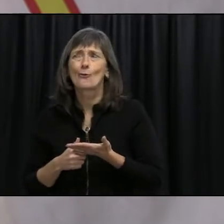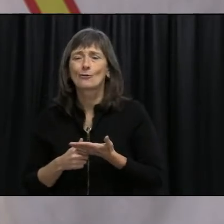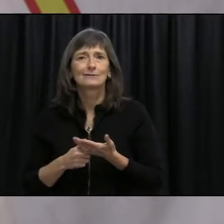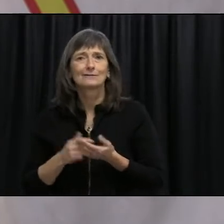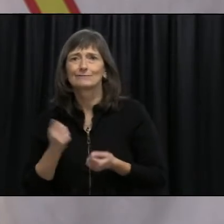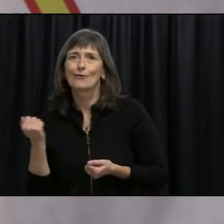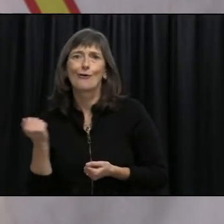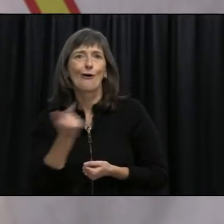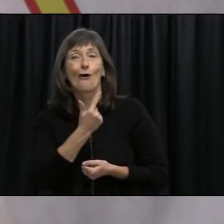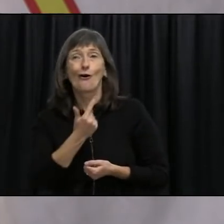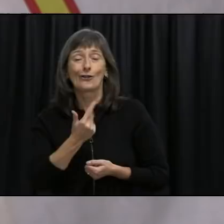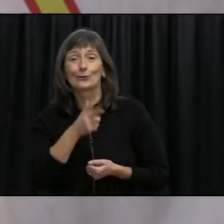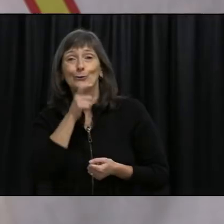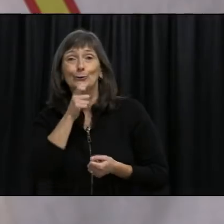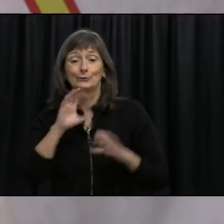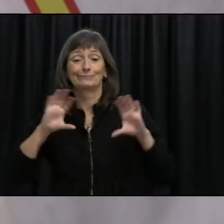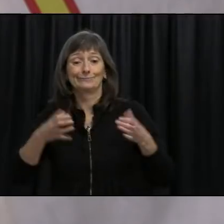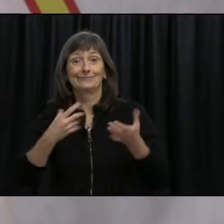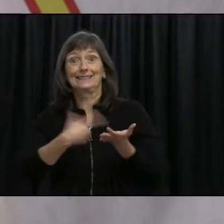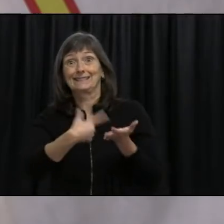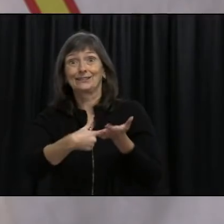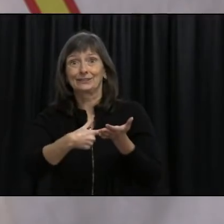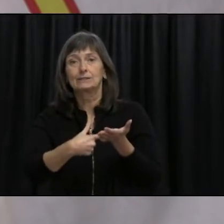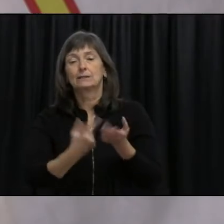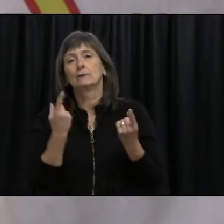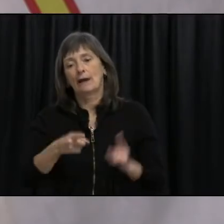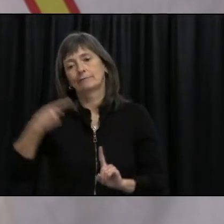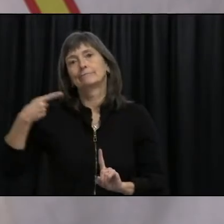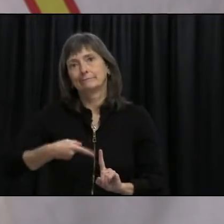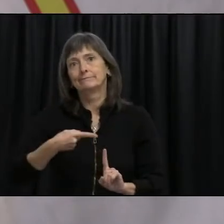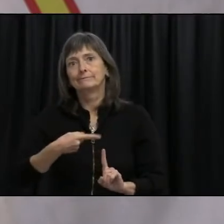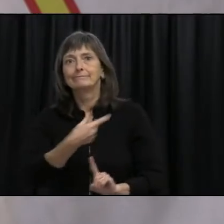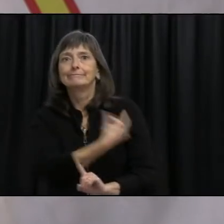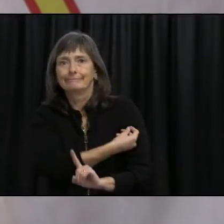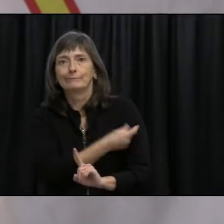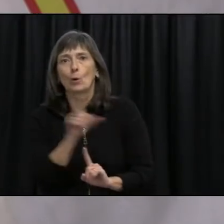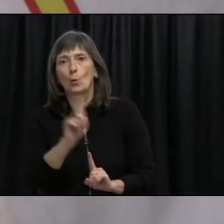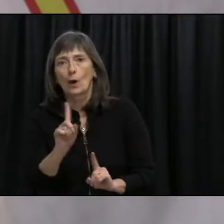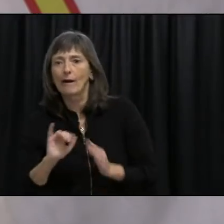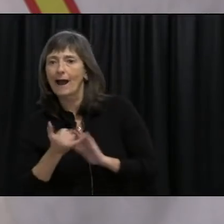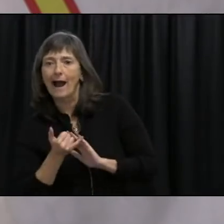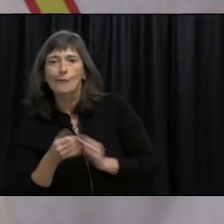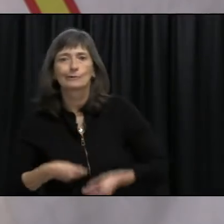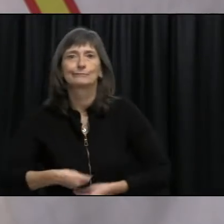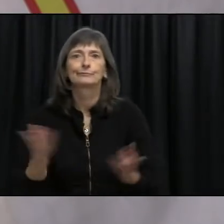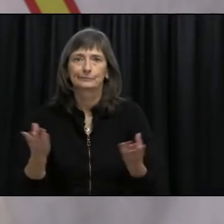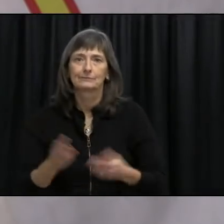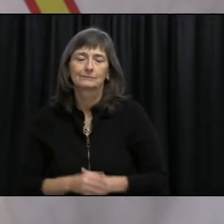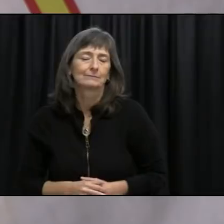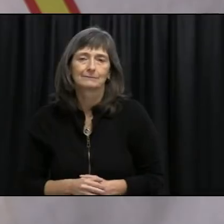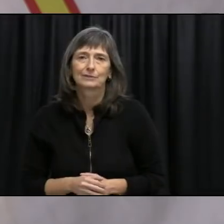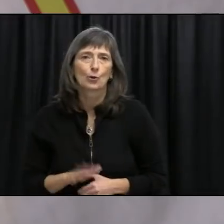happening at every table now. This is the topic of discussion everywhere.